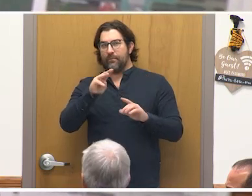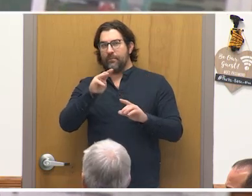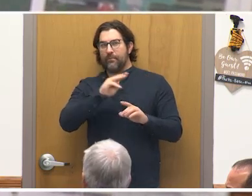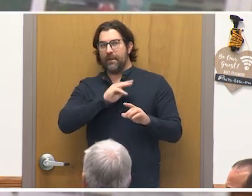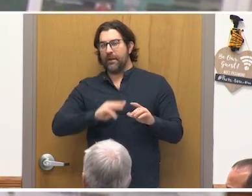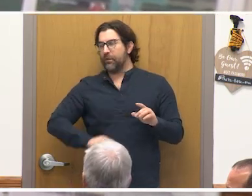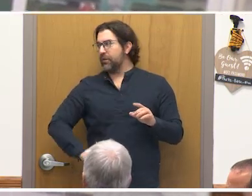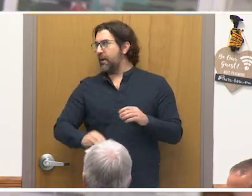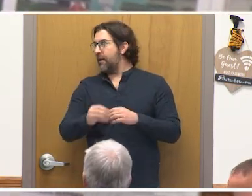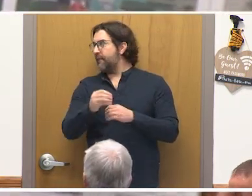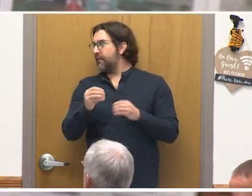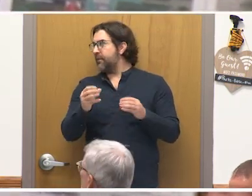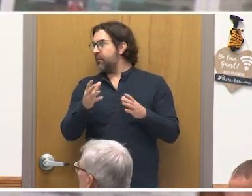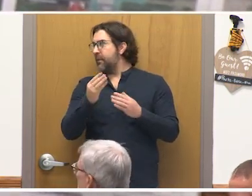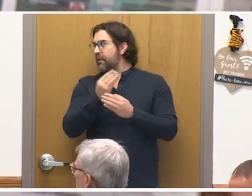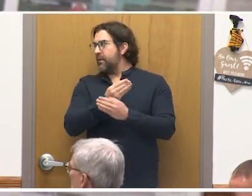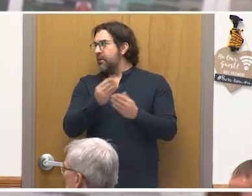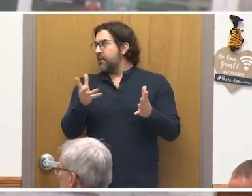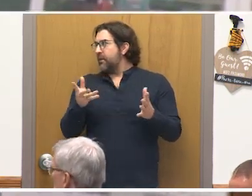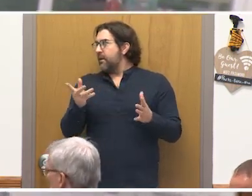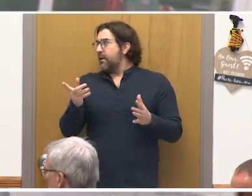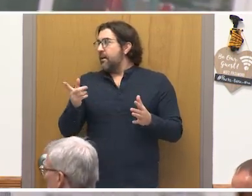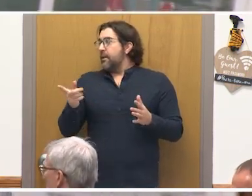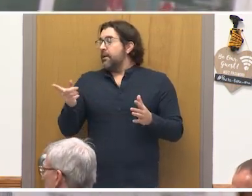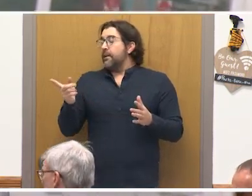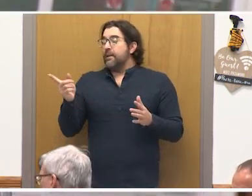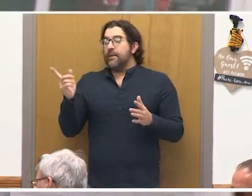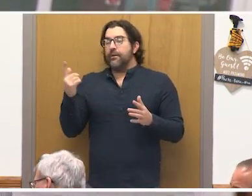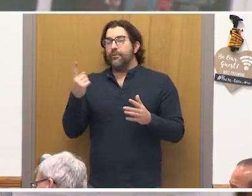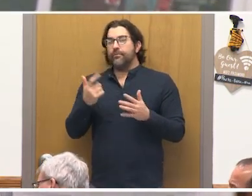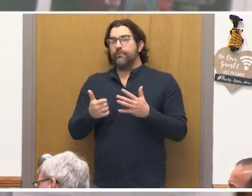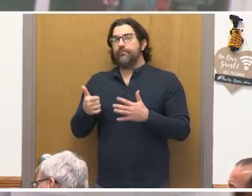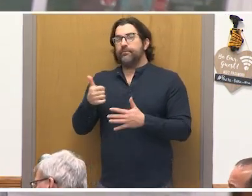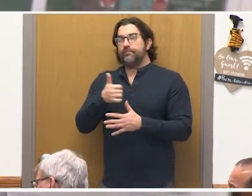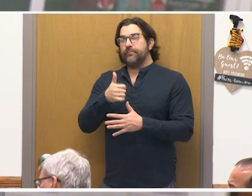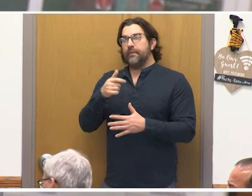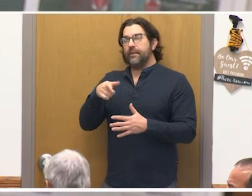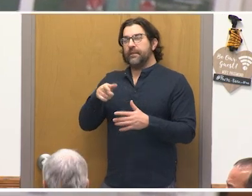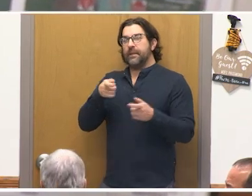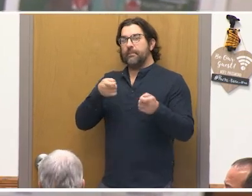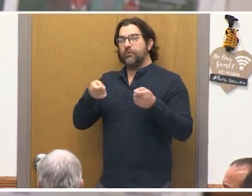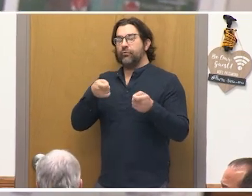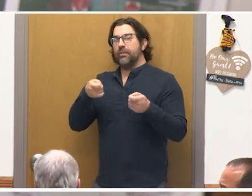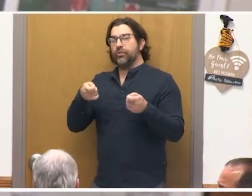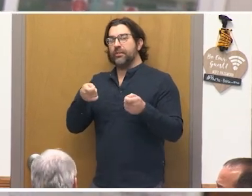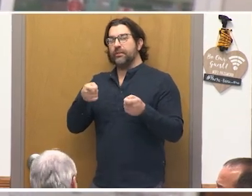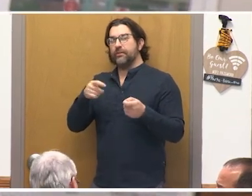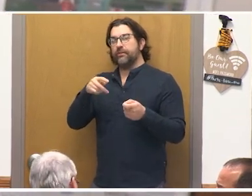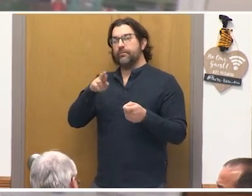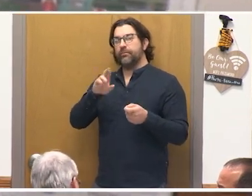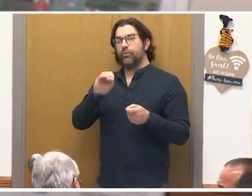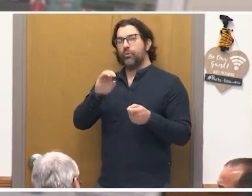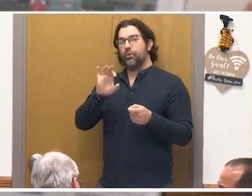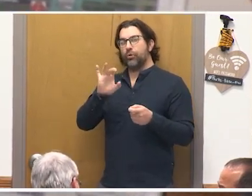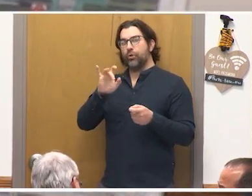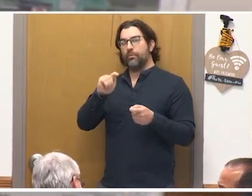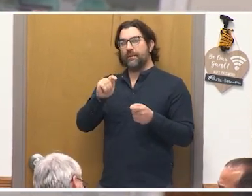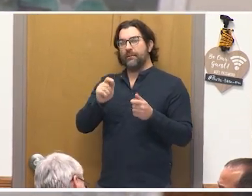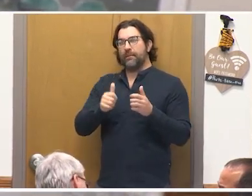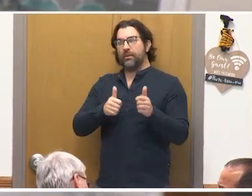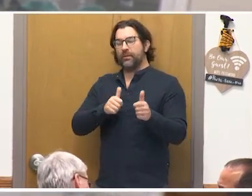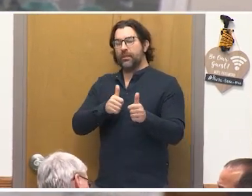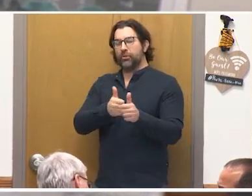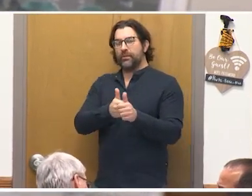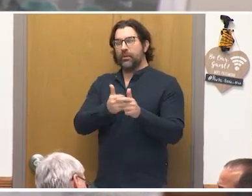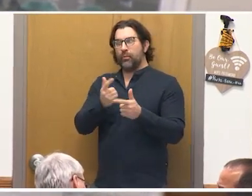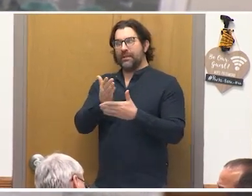office. I just want to share that procurement modernization has actually been a big priority for this administration. And that's going to be actually one